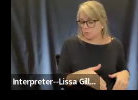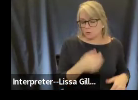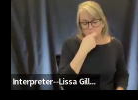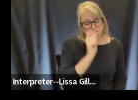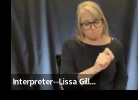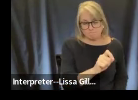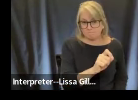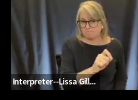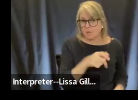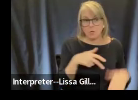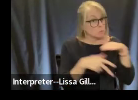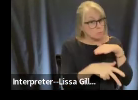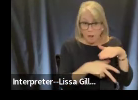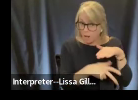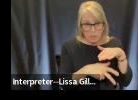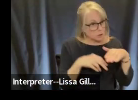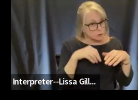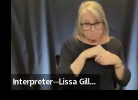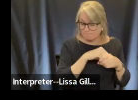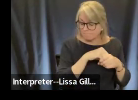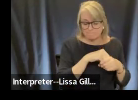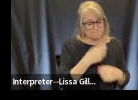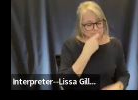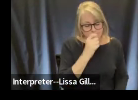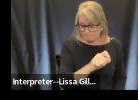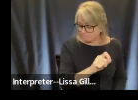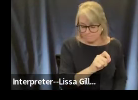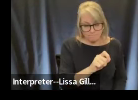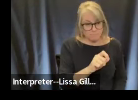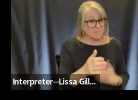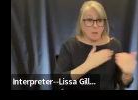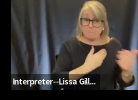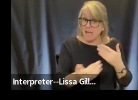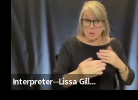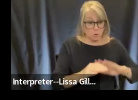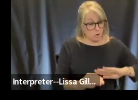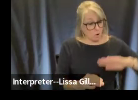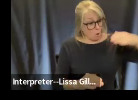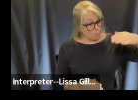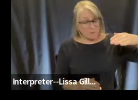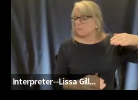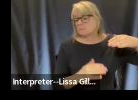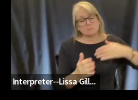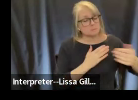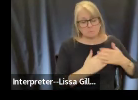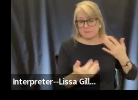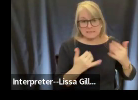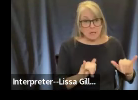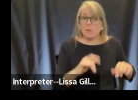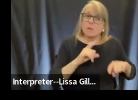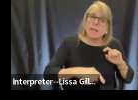means the garage too, even if the garage door is open. Think of the carbon monoxide that you cannot